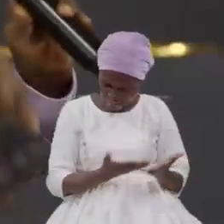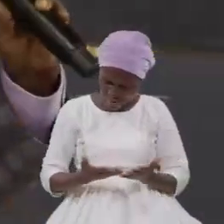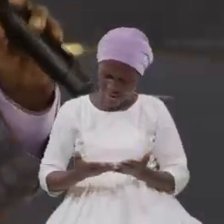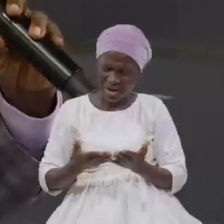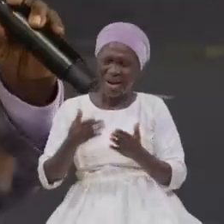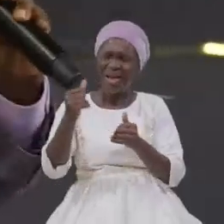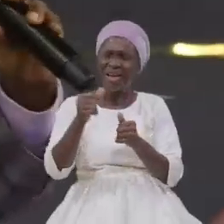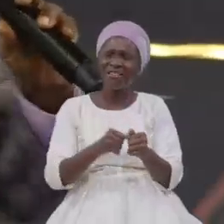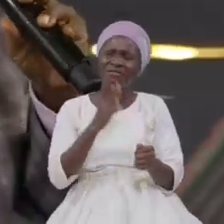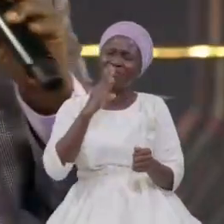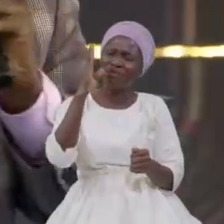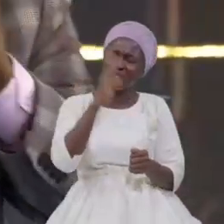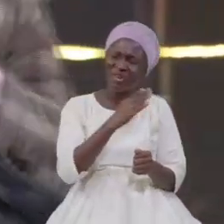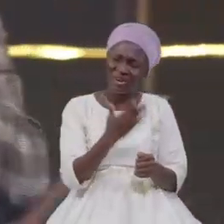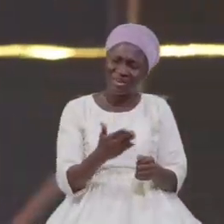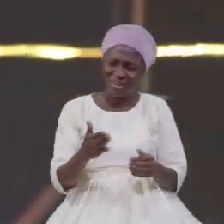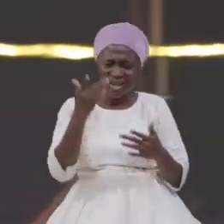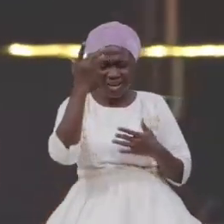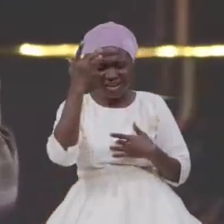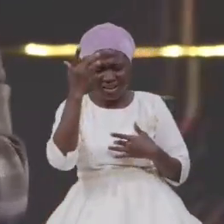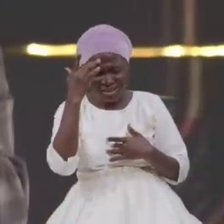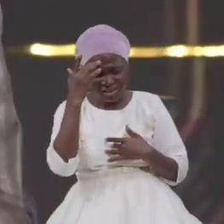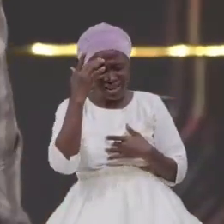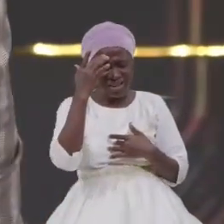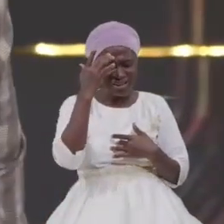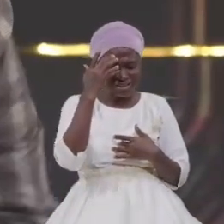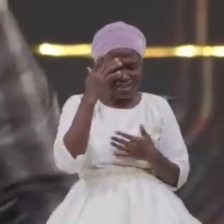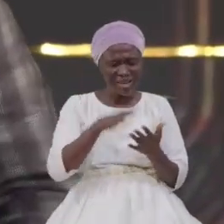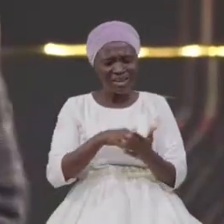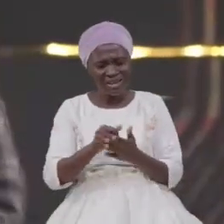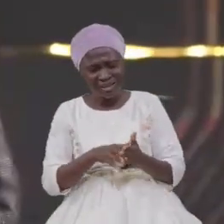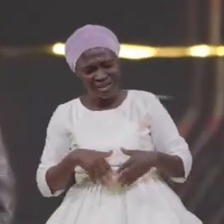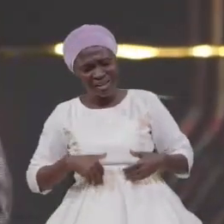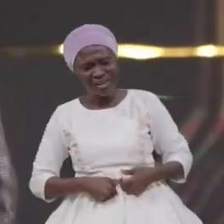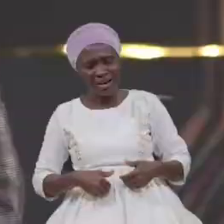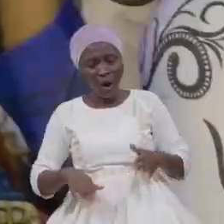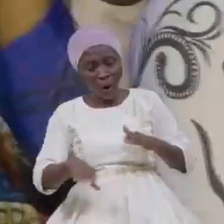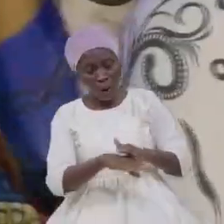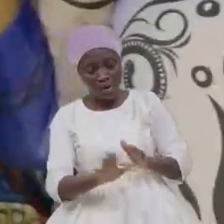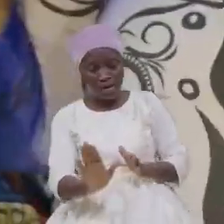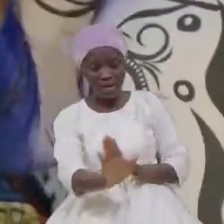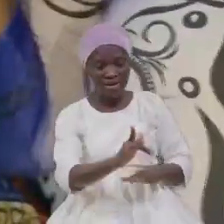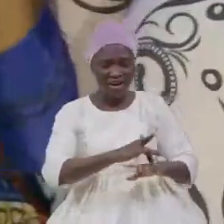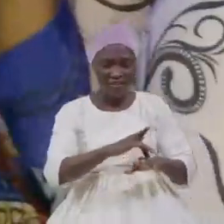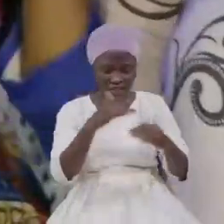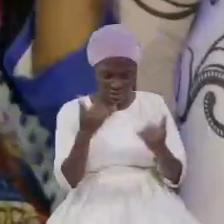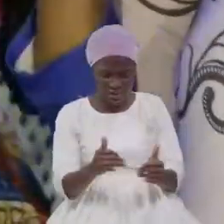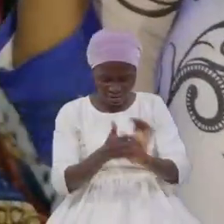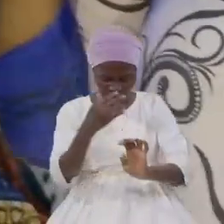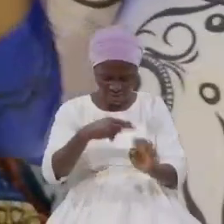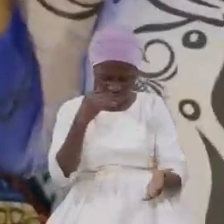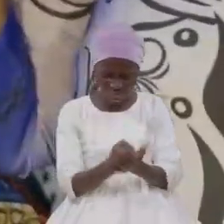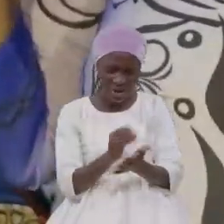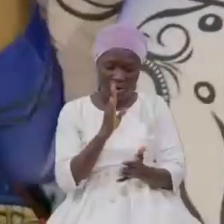evil thing, sickness, disease, infirmity under their feet right now. Be healed